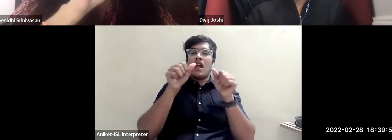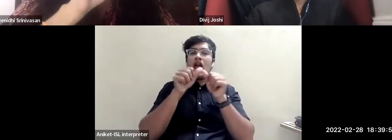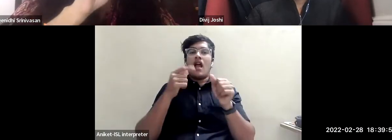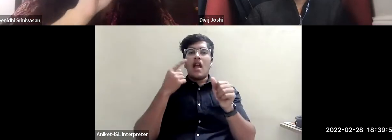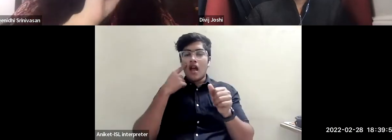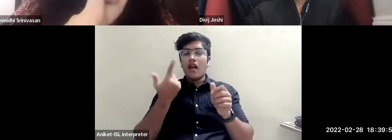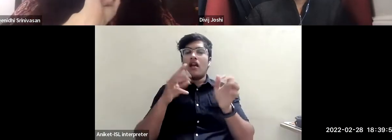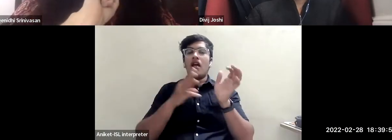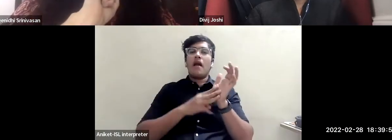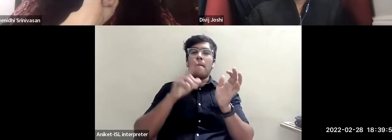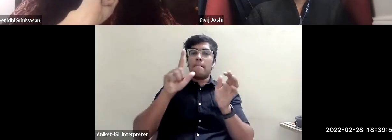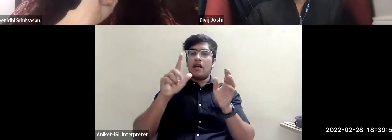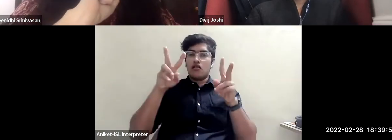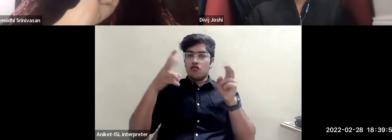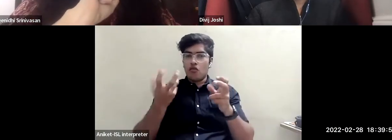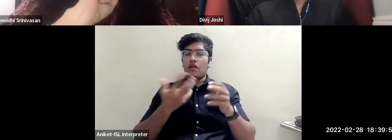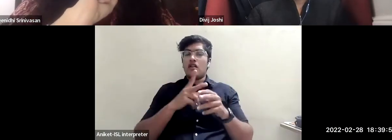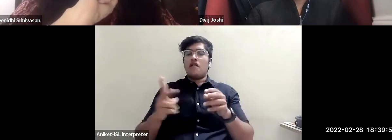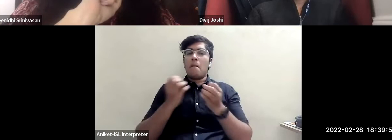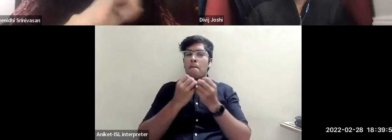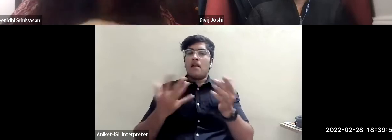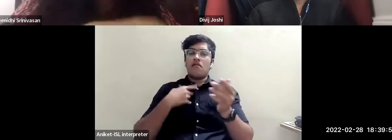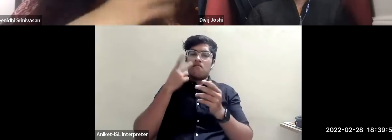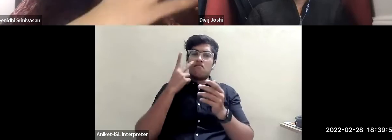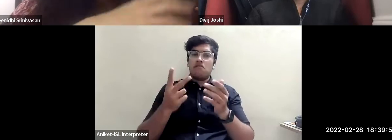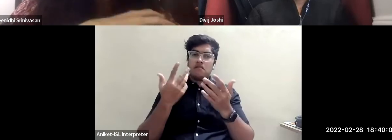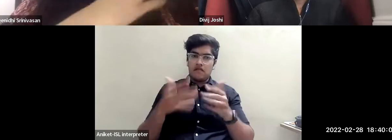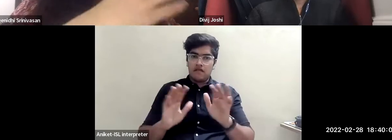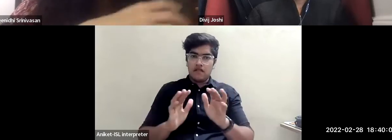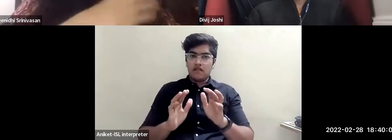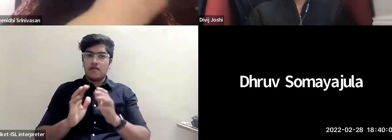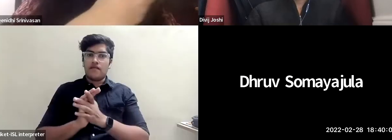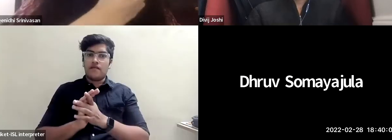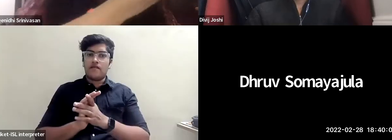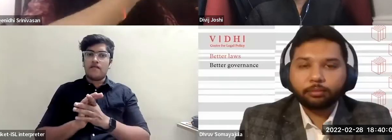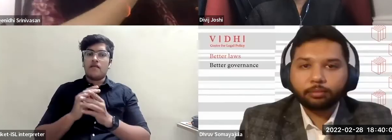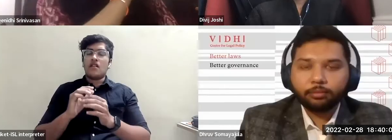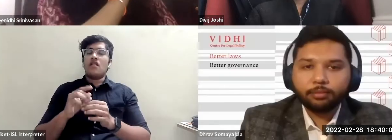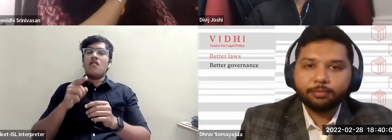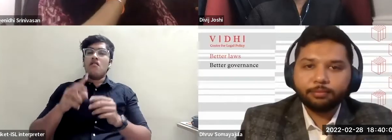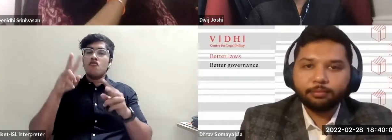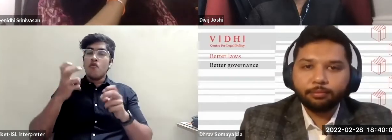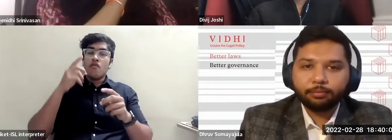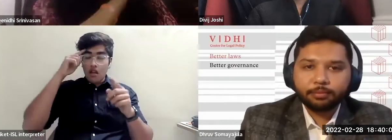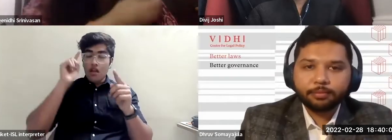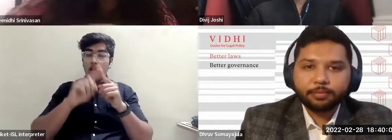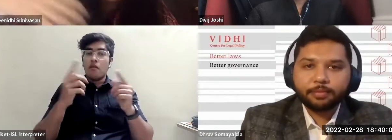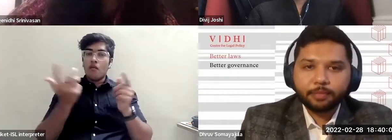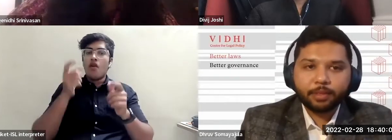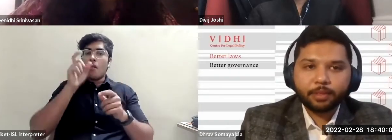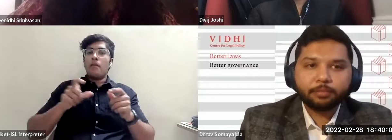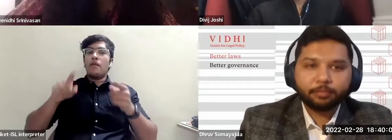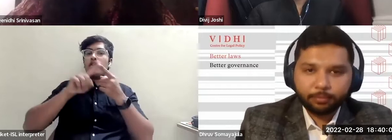ML solutions providers is, if especially those that market to customers in